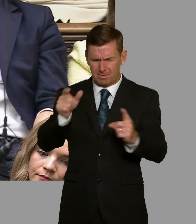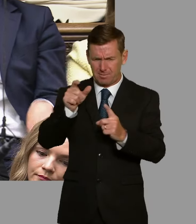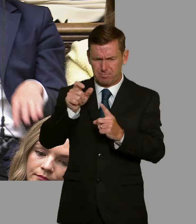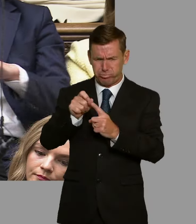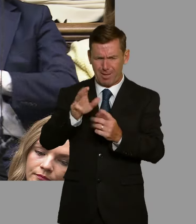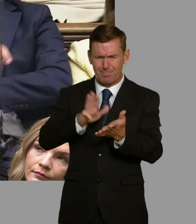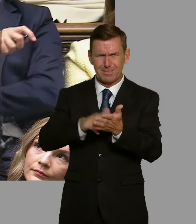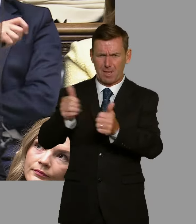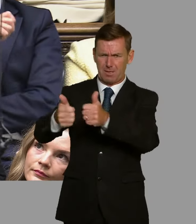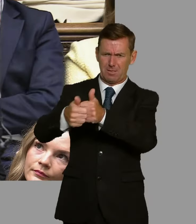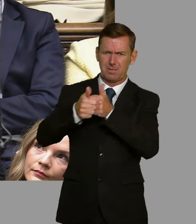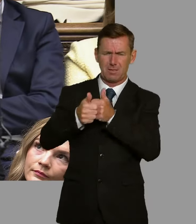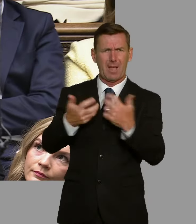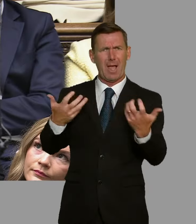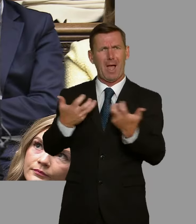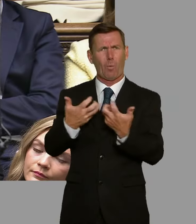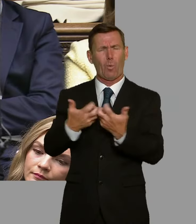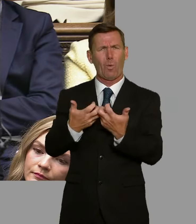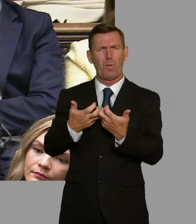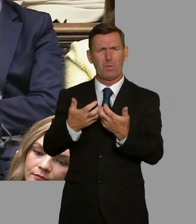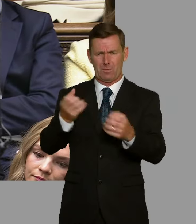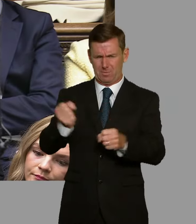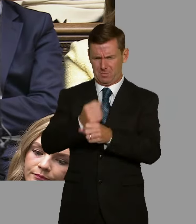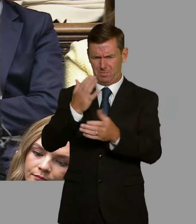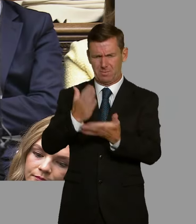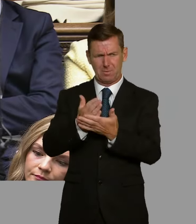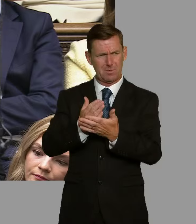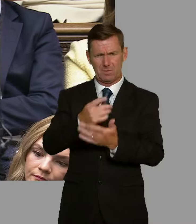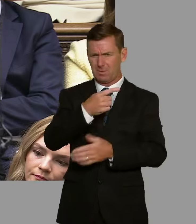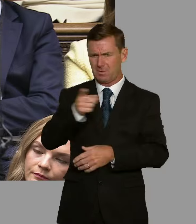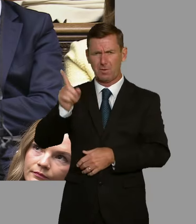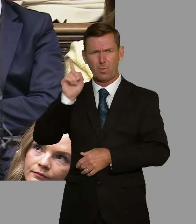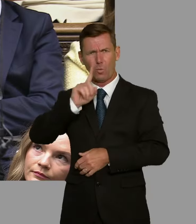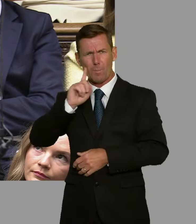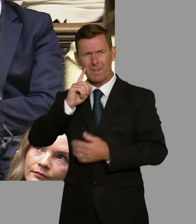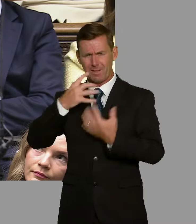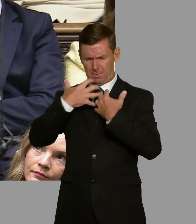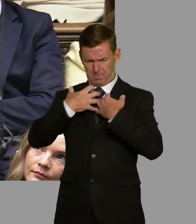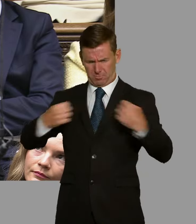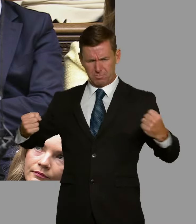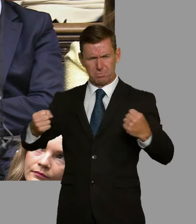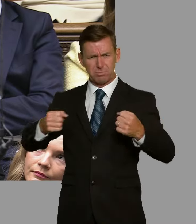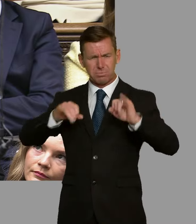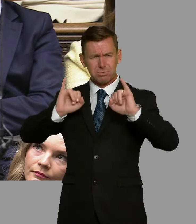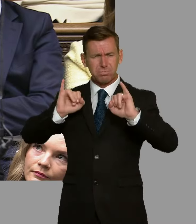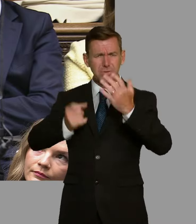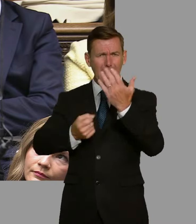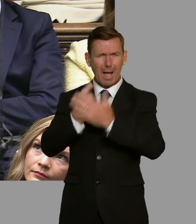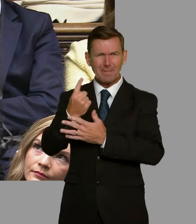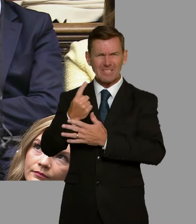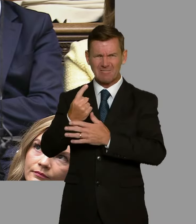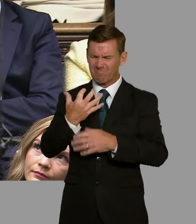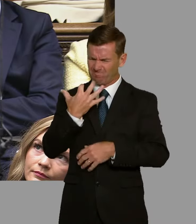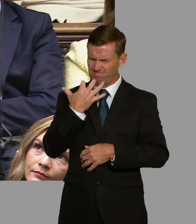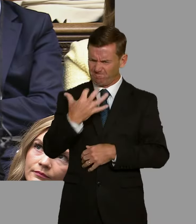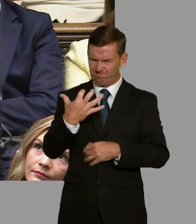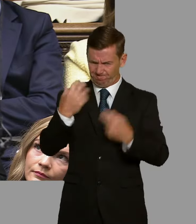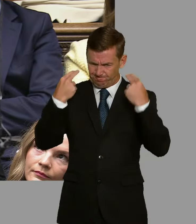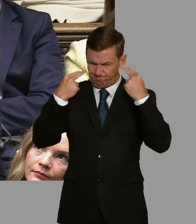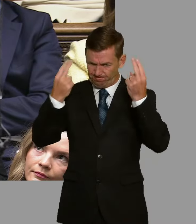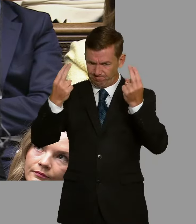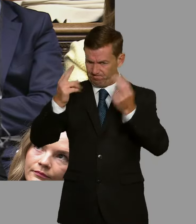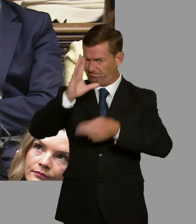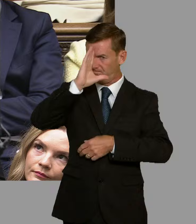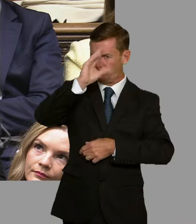these survivors, these formidable women across the country come forward, they will get justice and there will